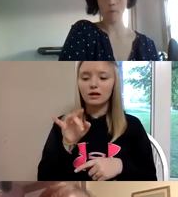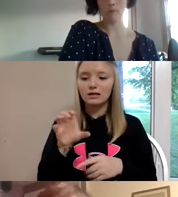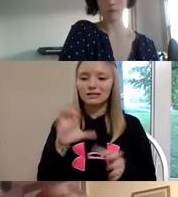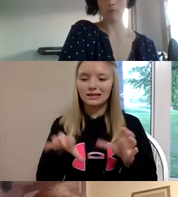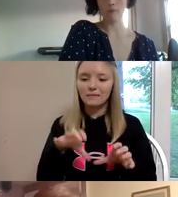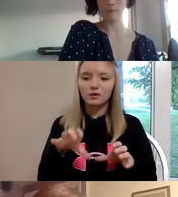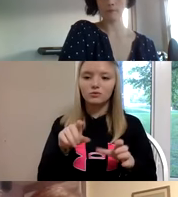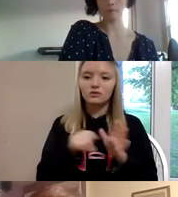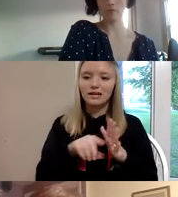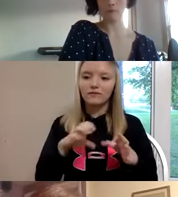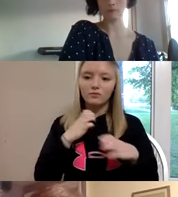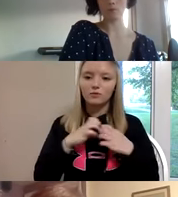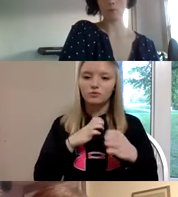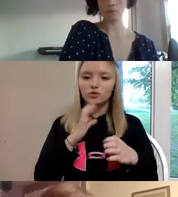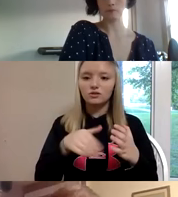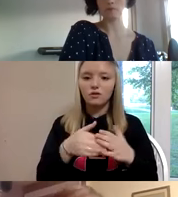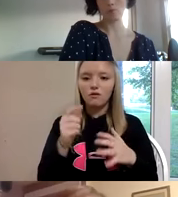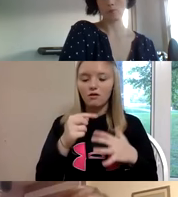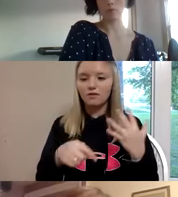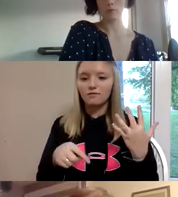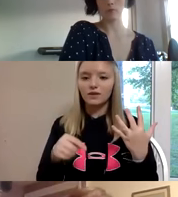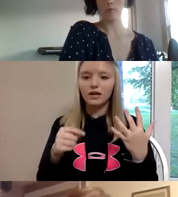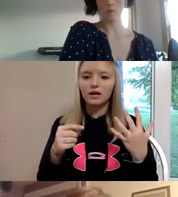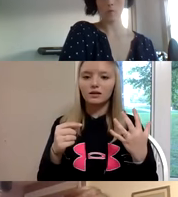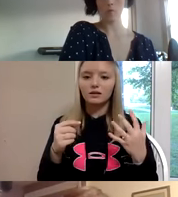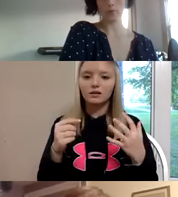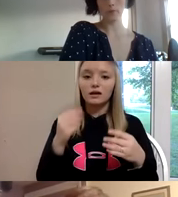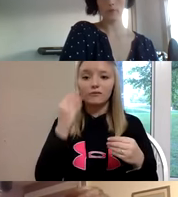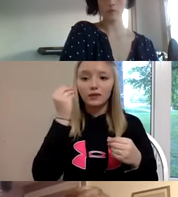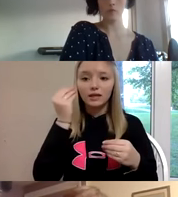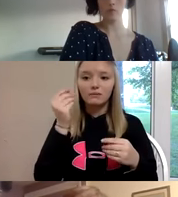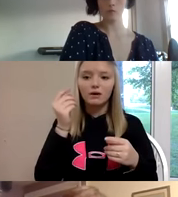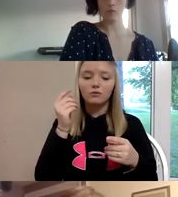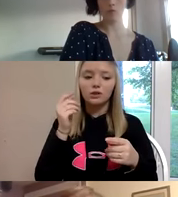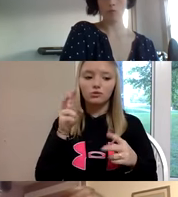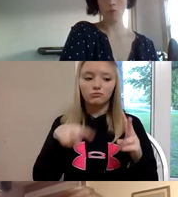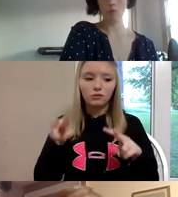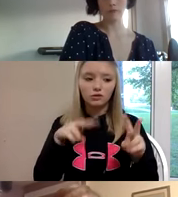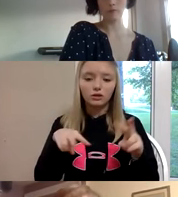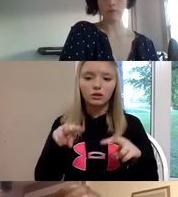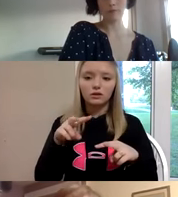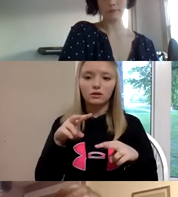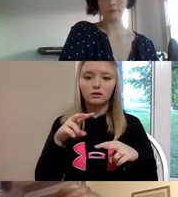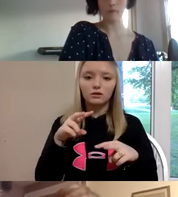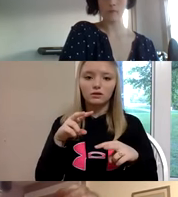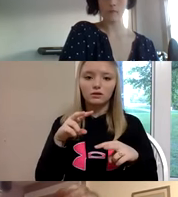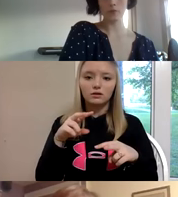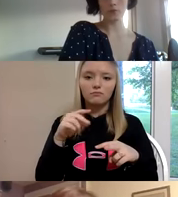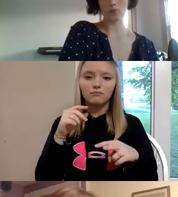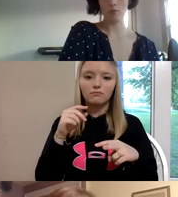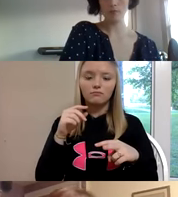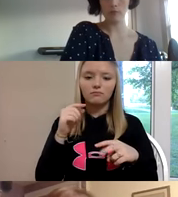all act, you know, if you think about when you're looking at a mobile, because these are like mobiles,